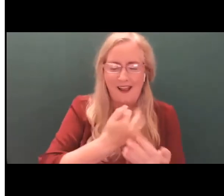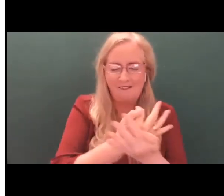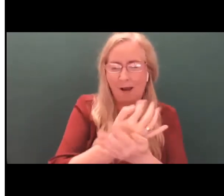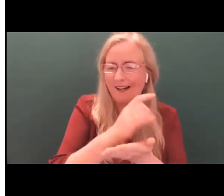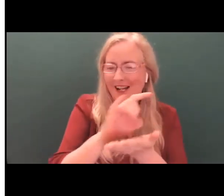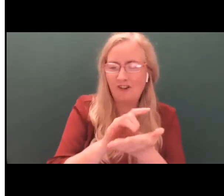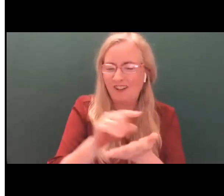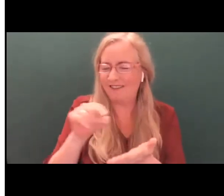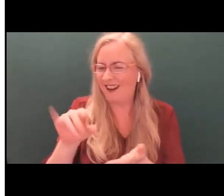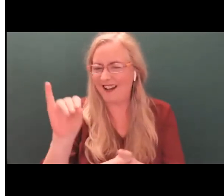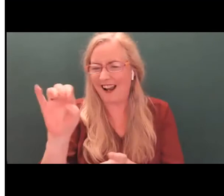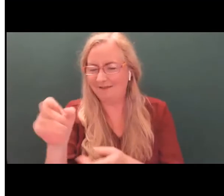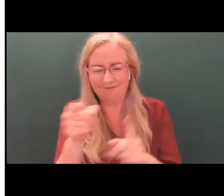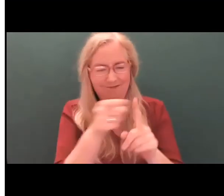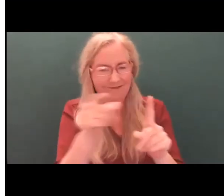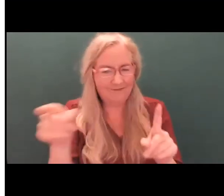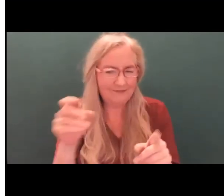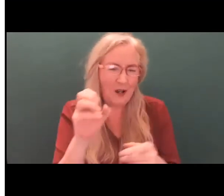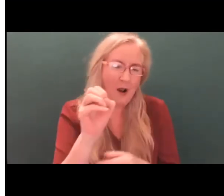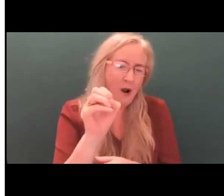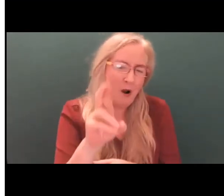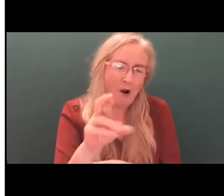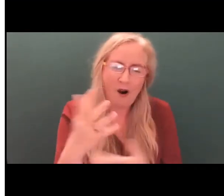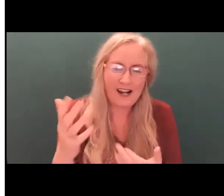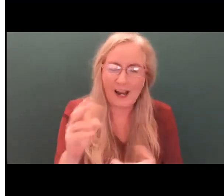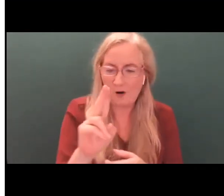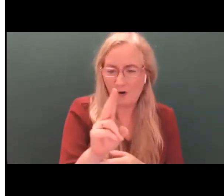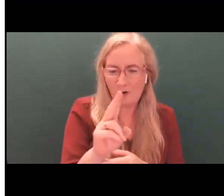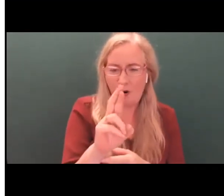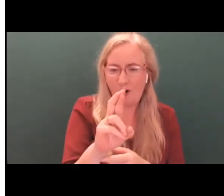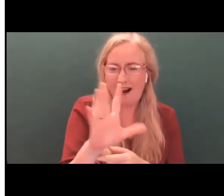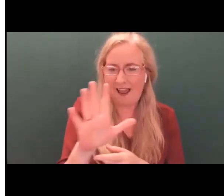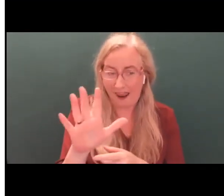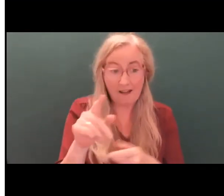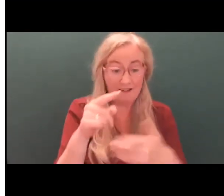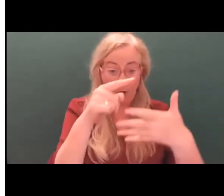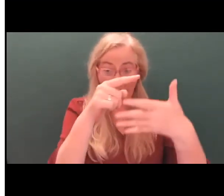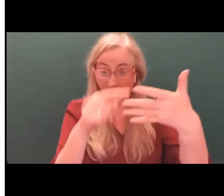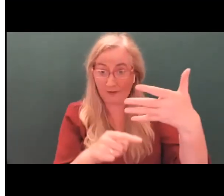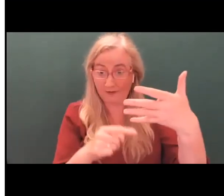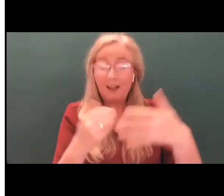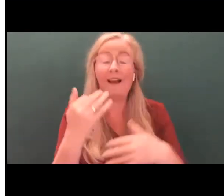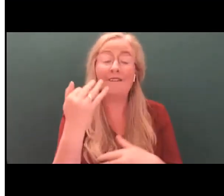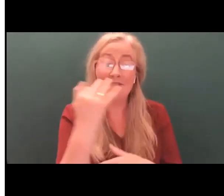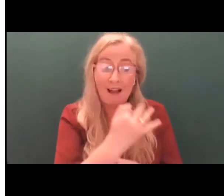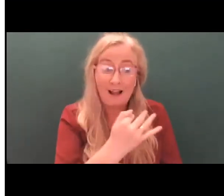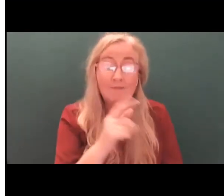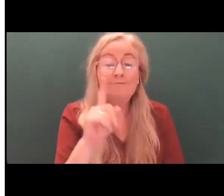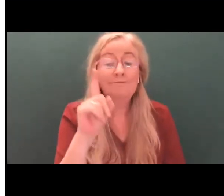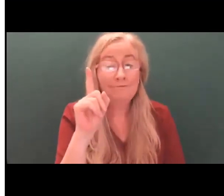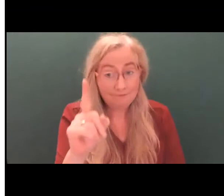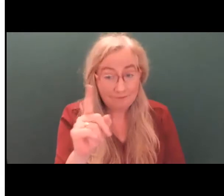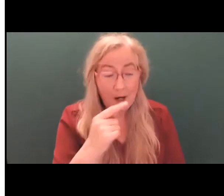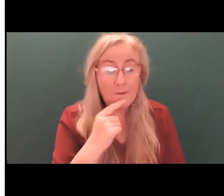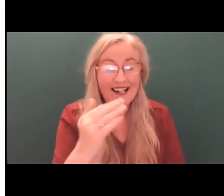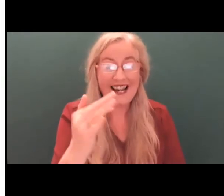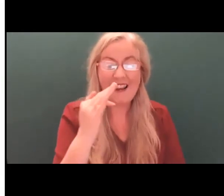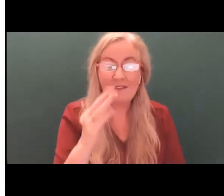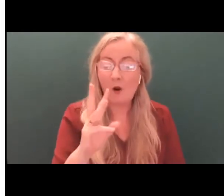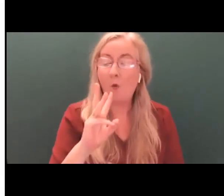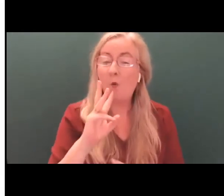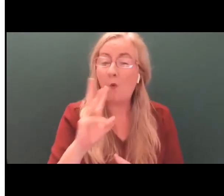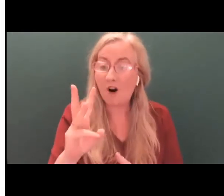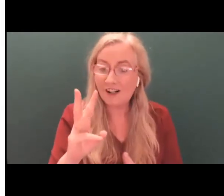www.myfamilyhistoryproject.ie. Or the YouTube link. So they're fine. However, if your project is a Word